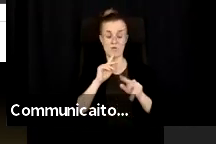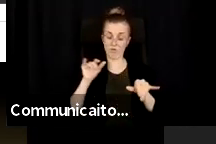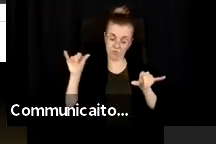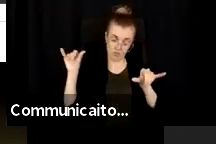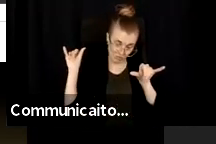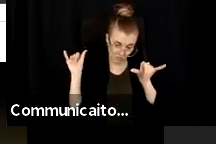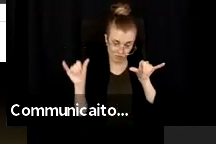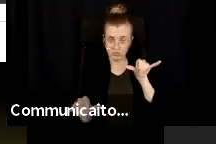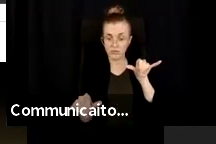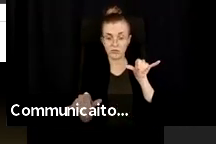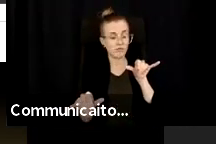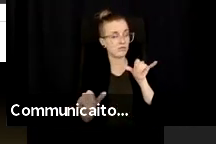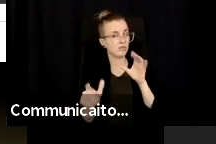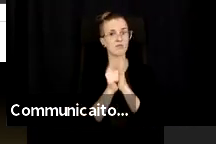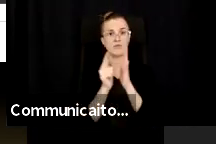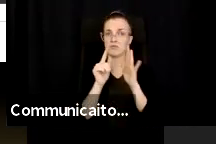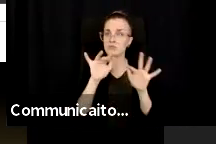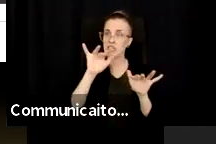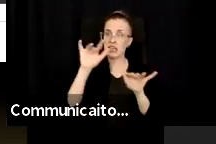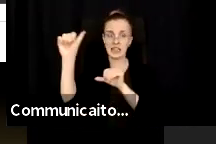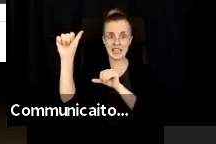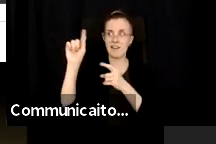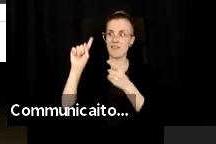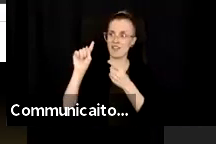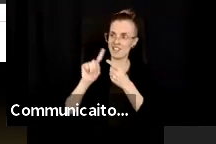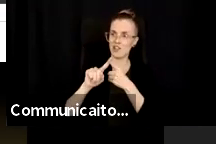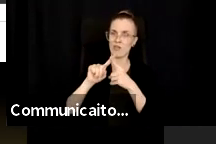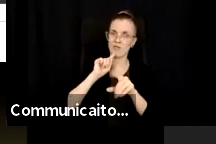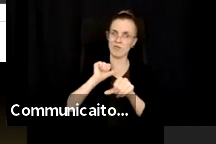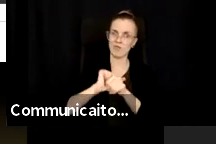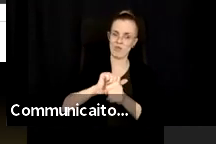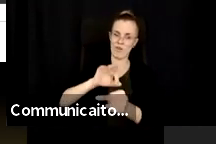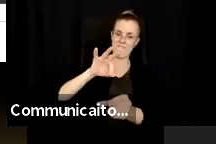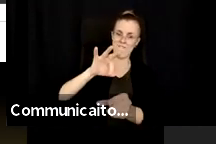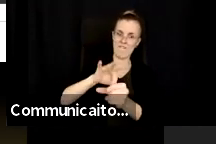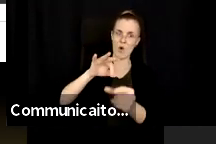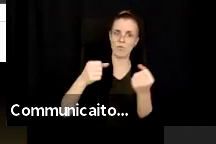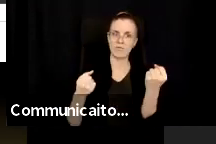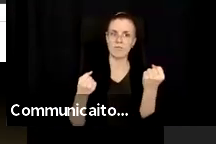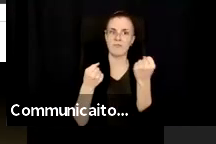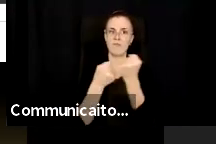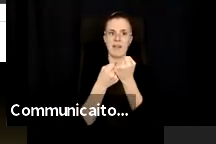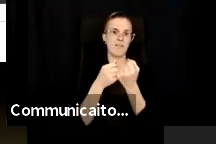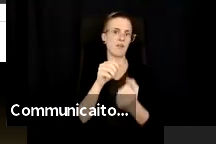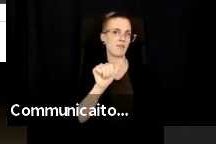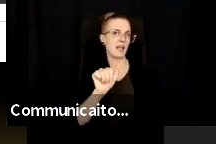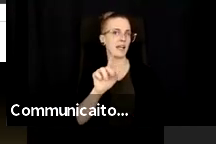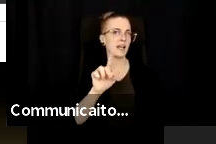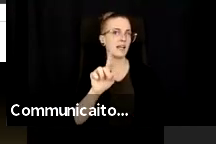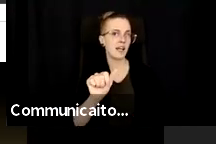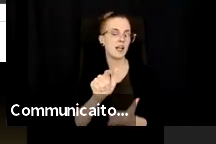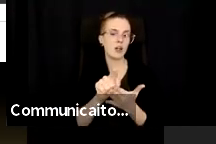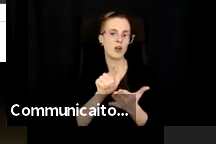until they have made a vote in favor of the Americans with Disabilities